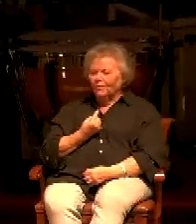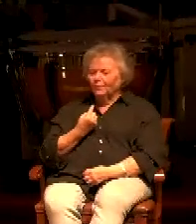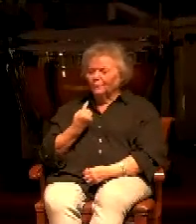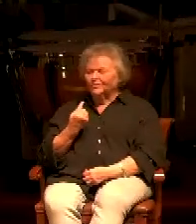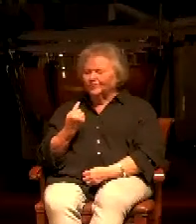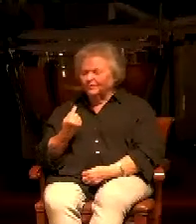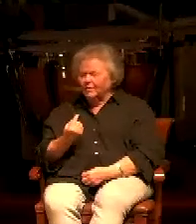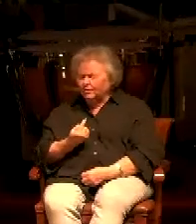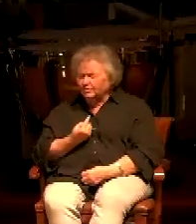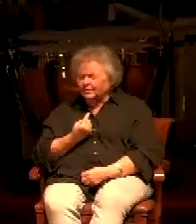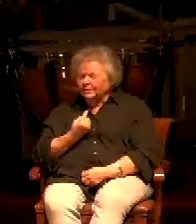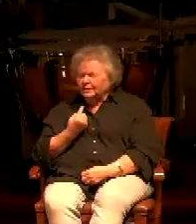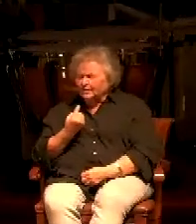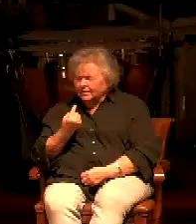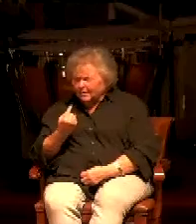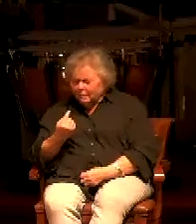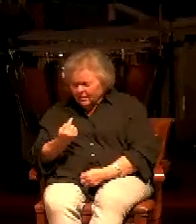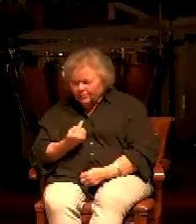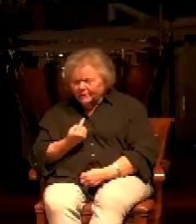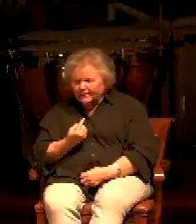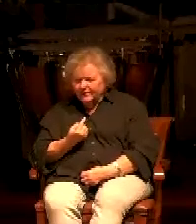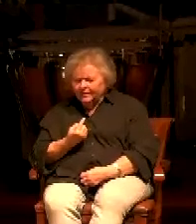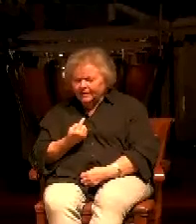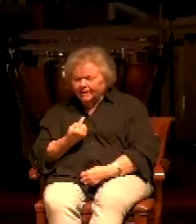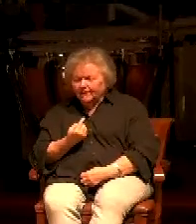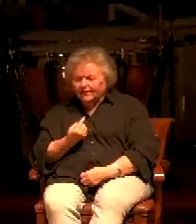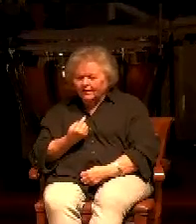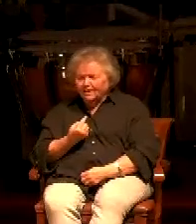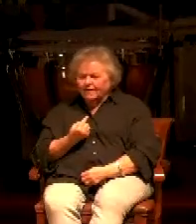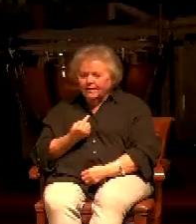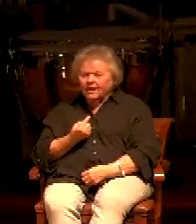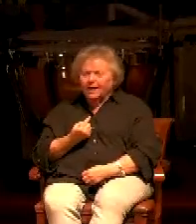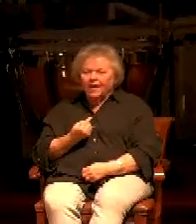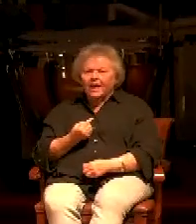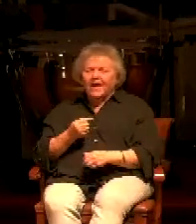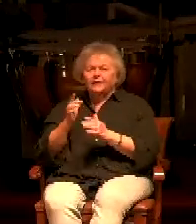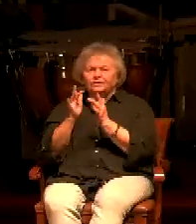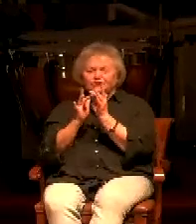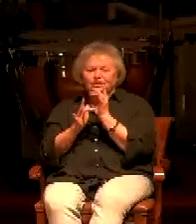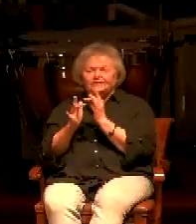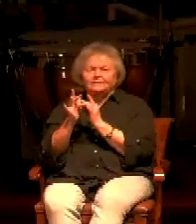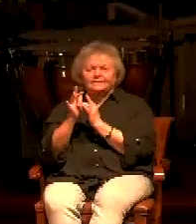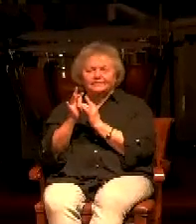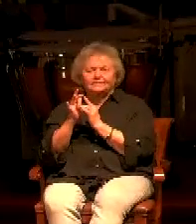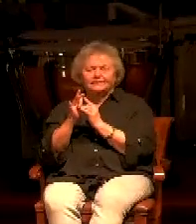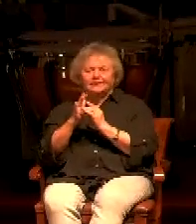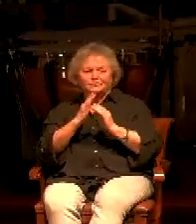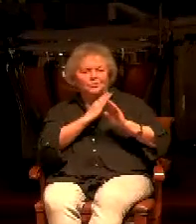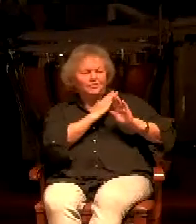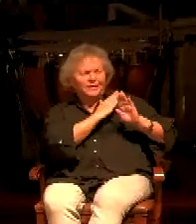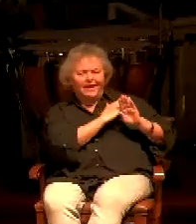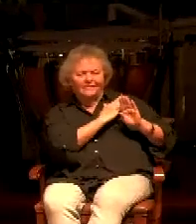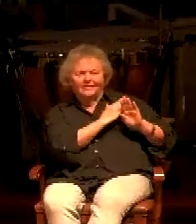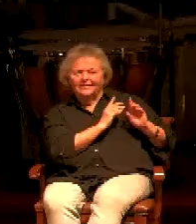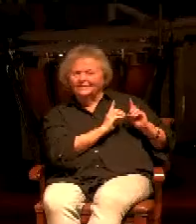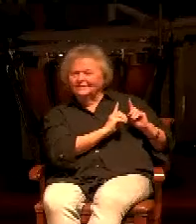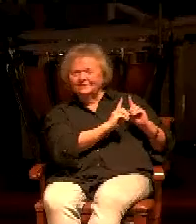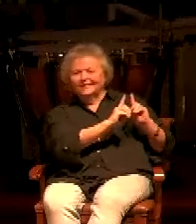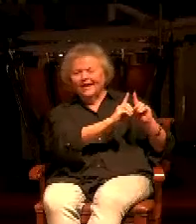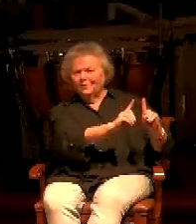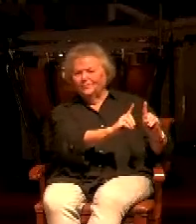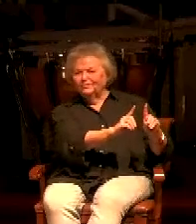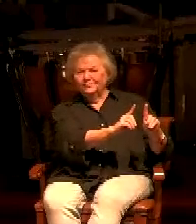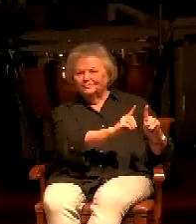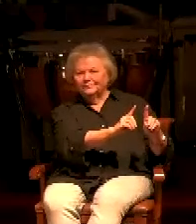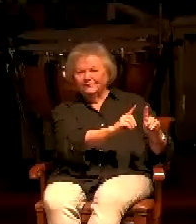way, he is constantly looking back at his disciples and shielding them from what they cannot do. They cannot go to the cross. They